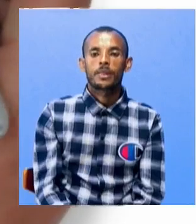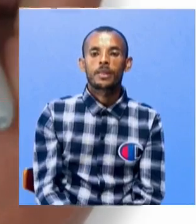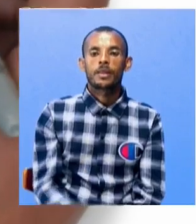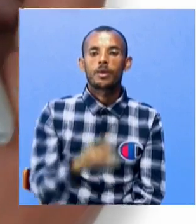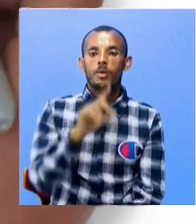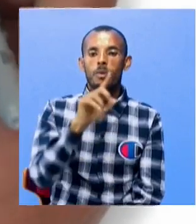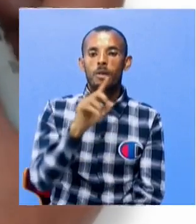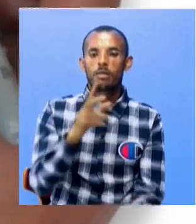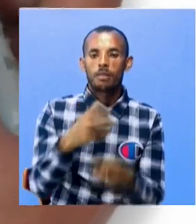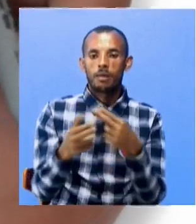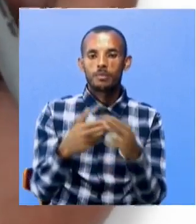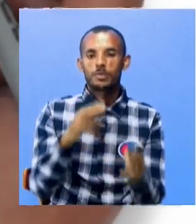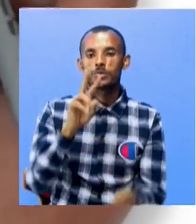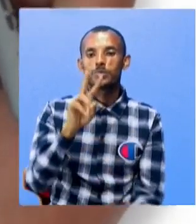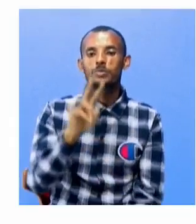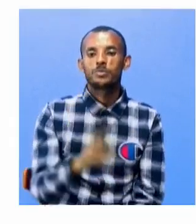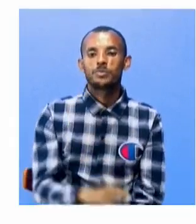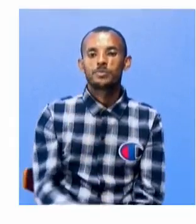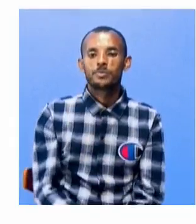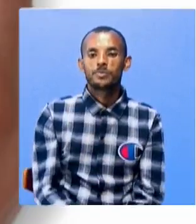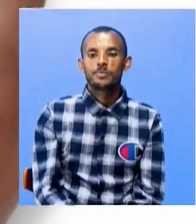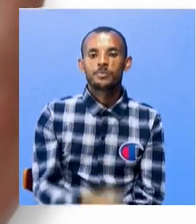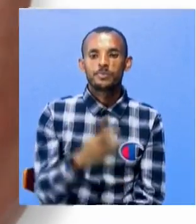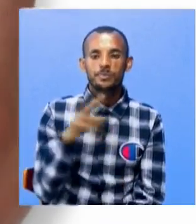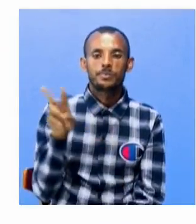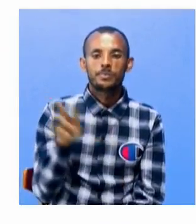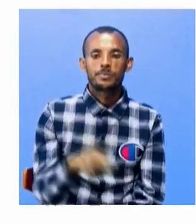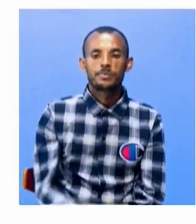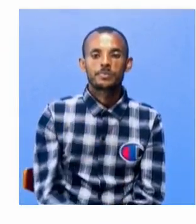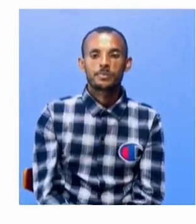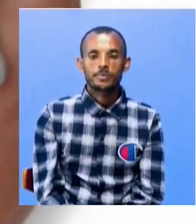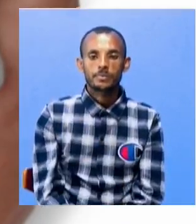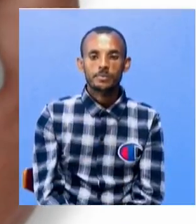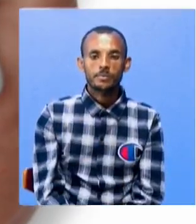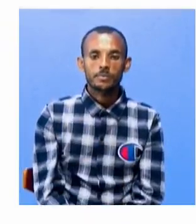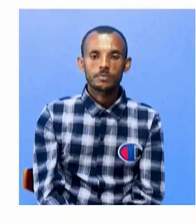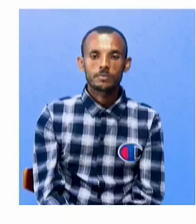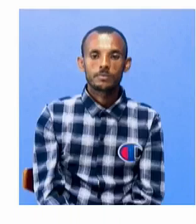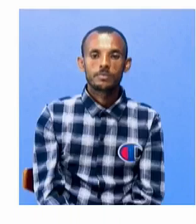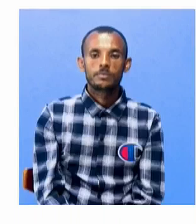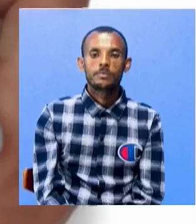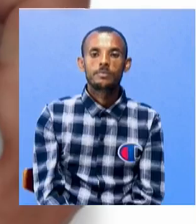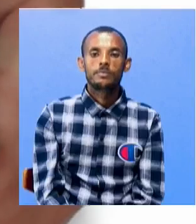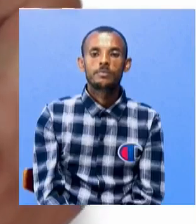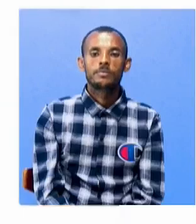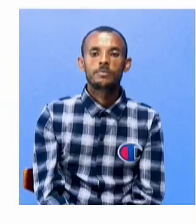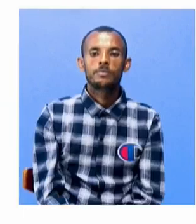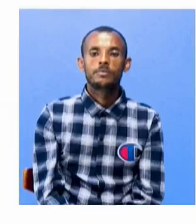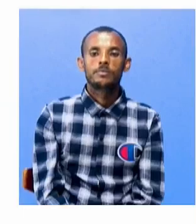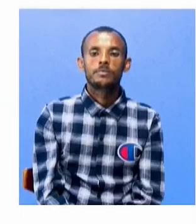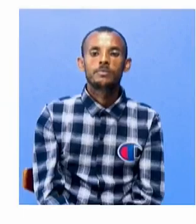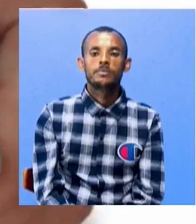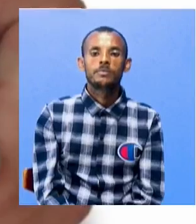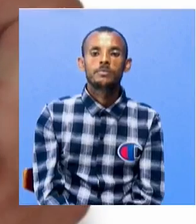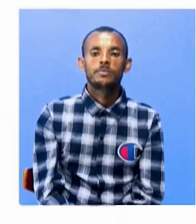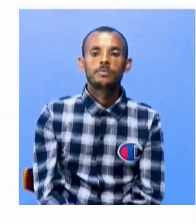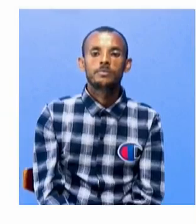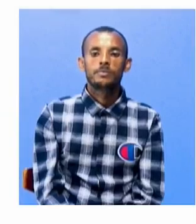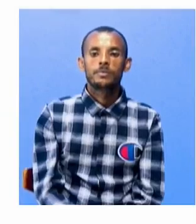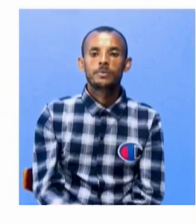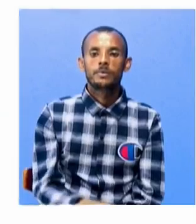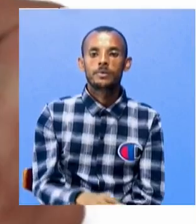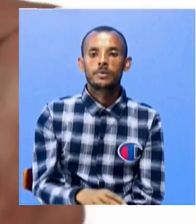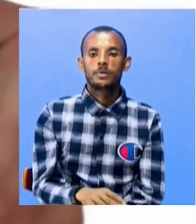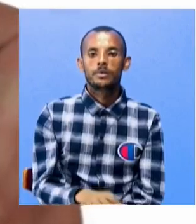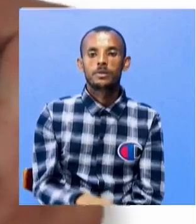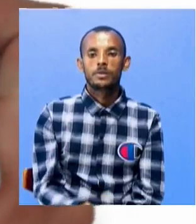1 times this 2. 1, 15, 15 divided by 7 times. 7 times this 14.